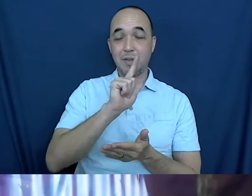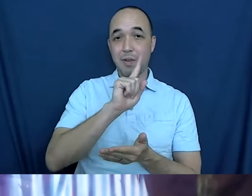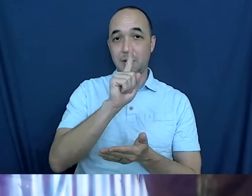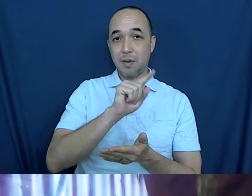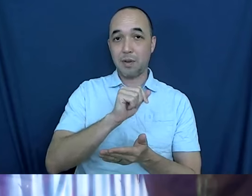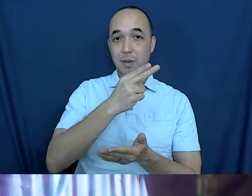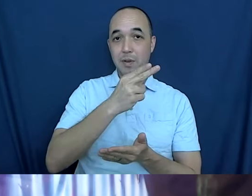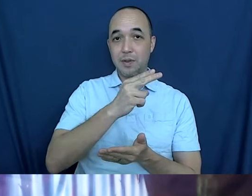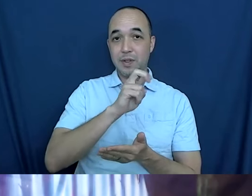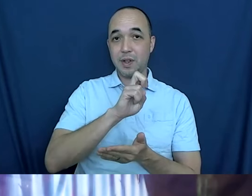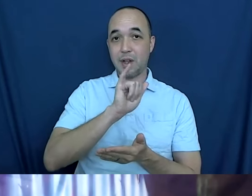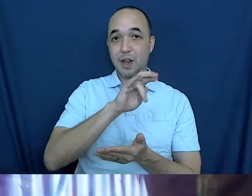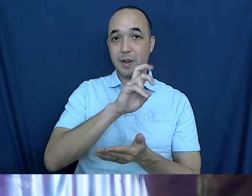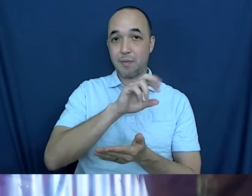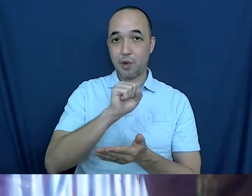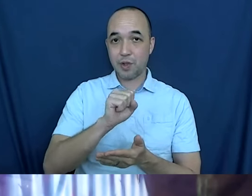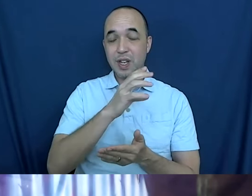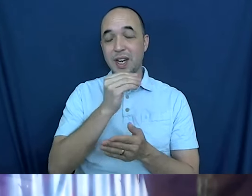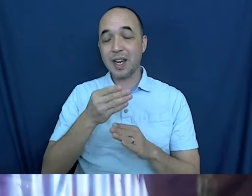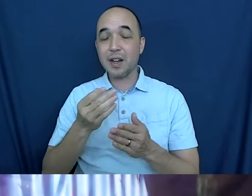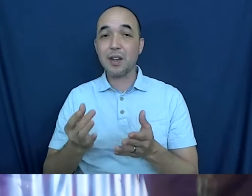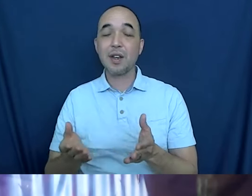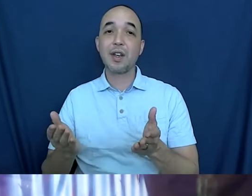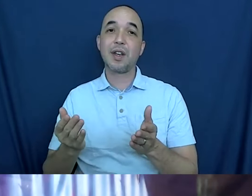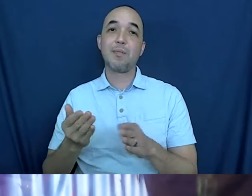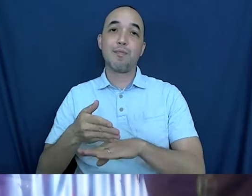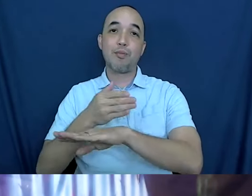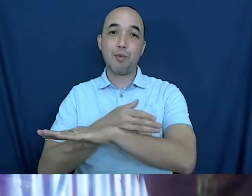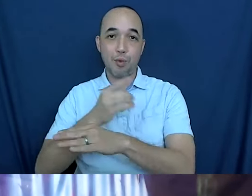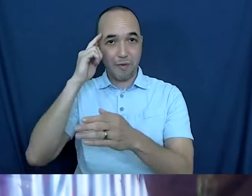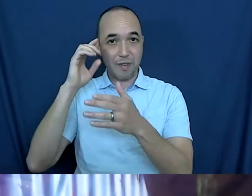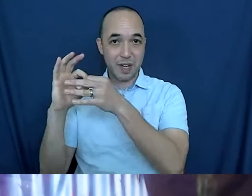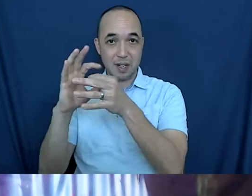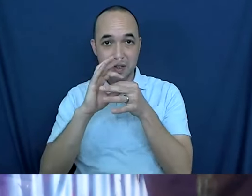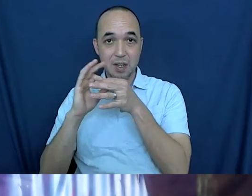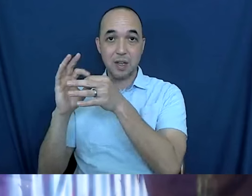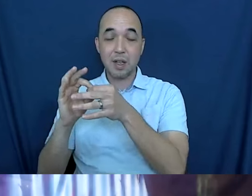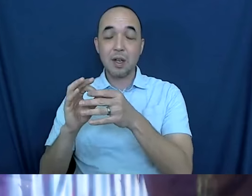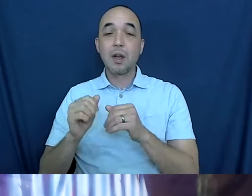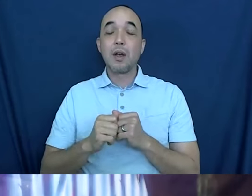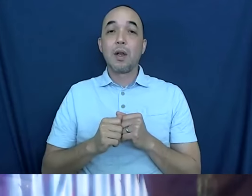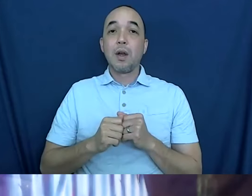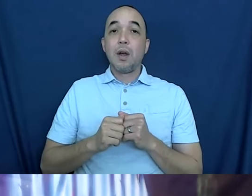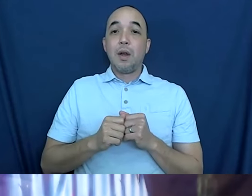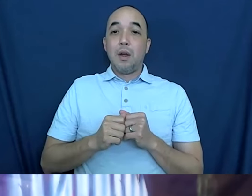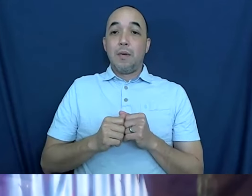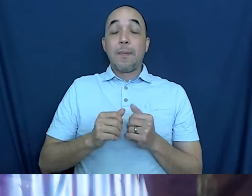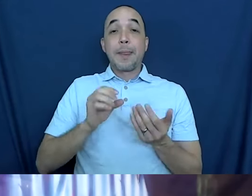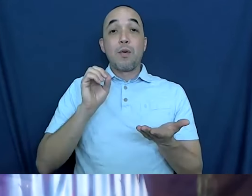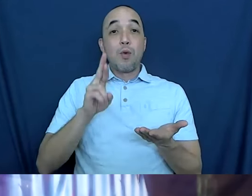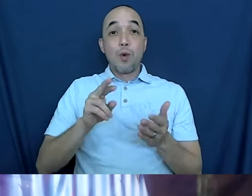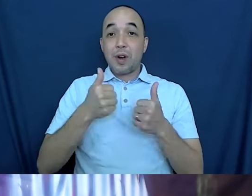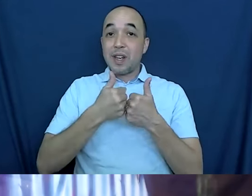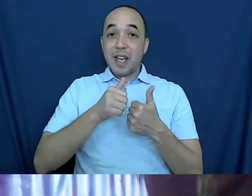those neural pathways that we're talking about. But also I think games like The Room, which you can get for on your mobile